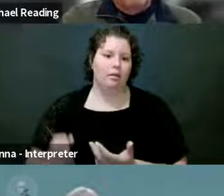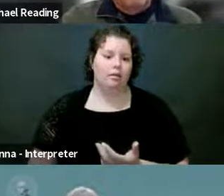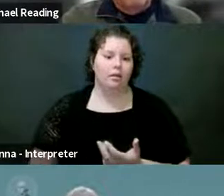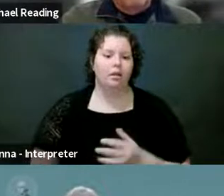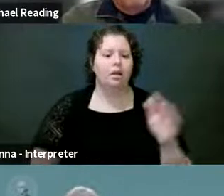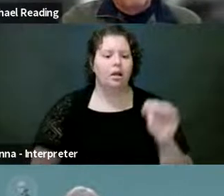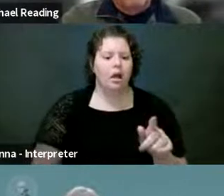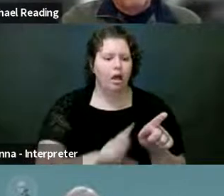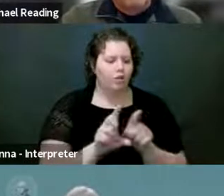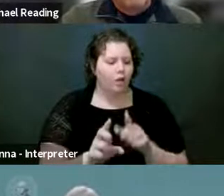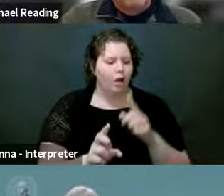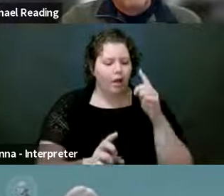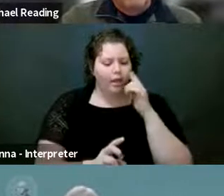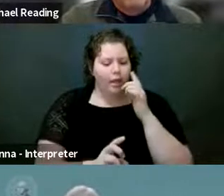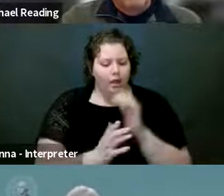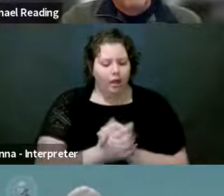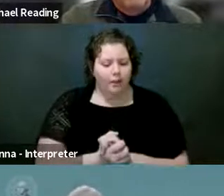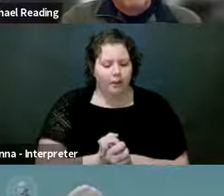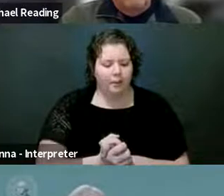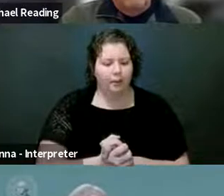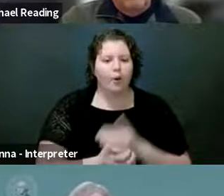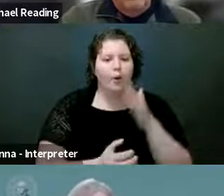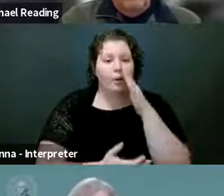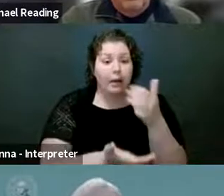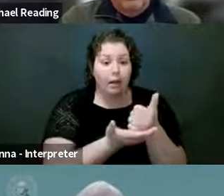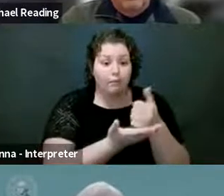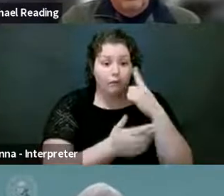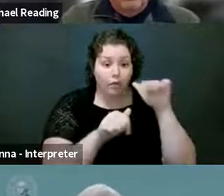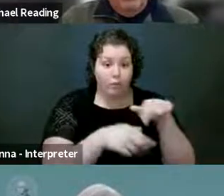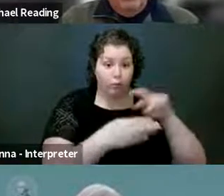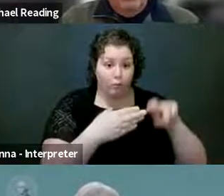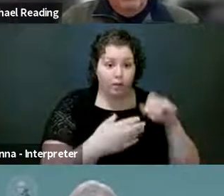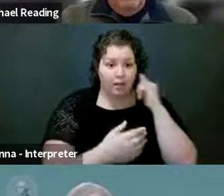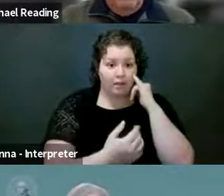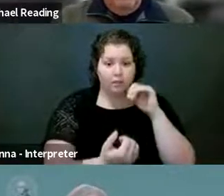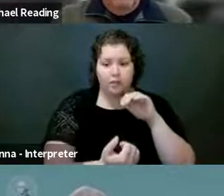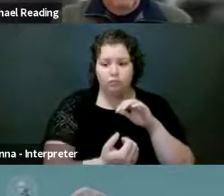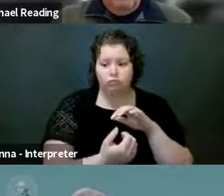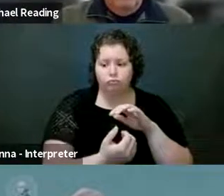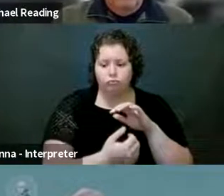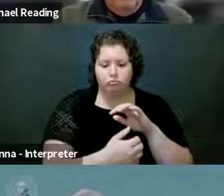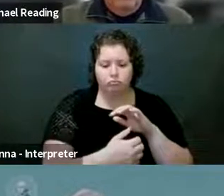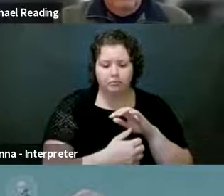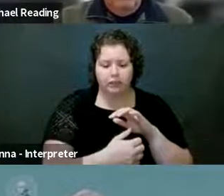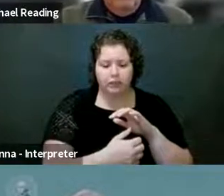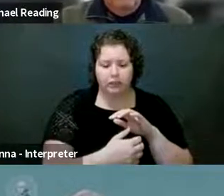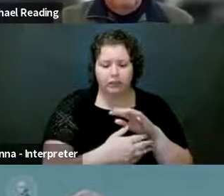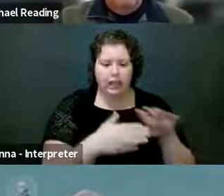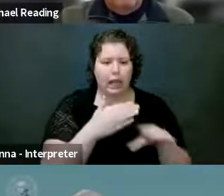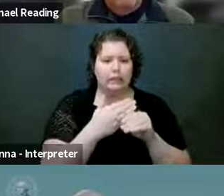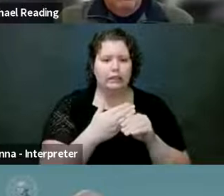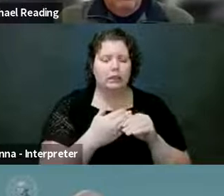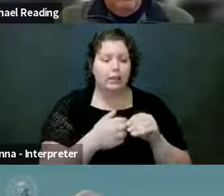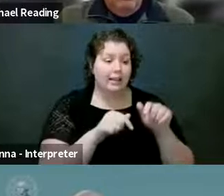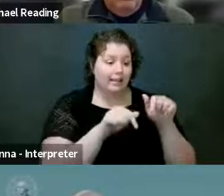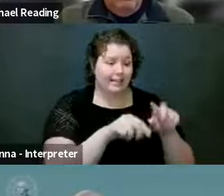that it would be helpful in framing this report to speak to what it is doing and what it isn't doing, and that this is